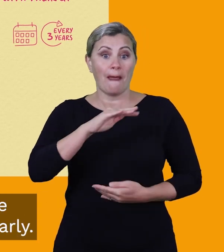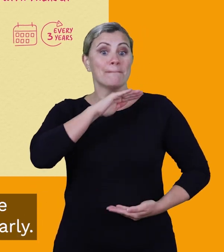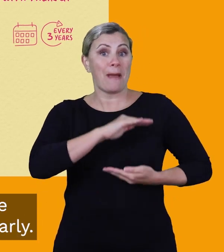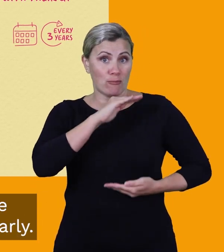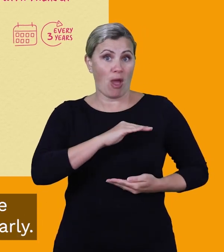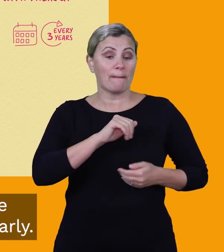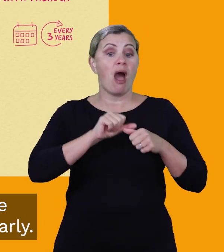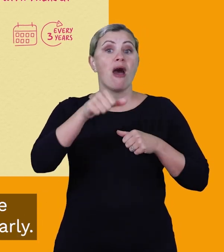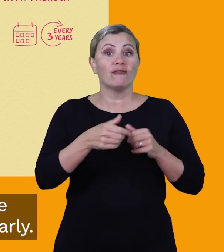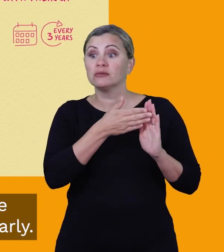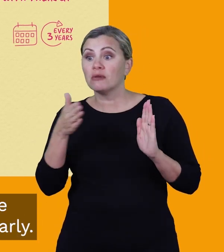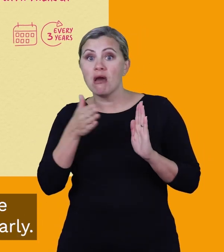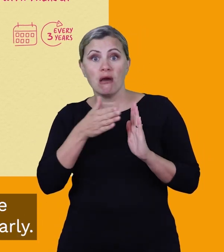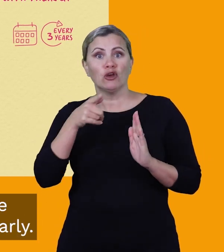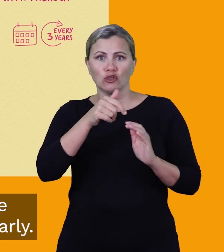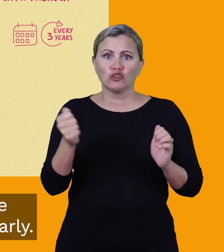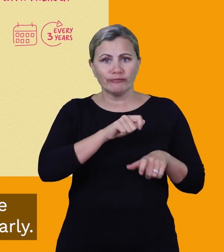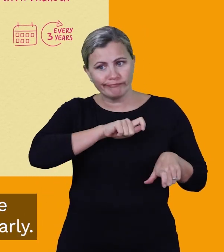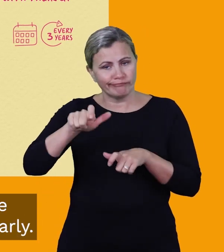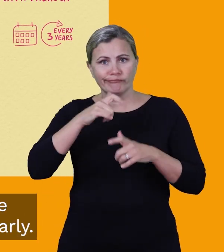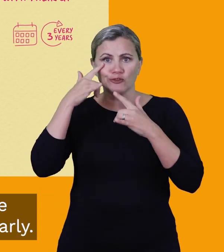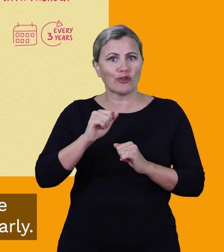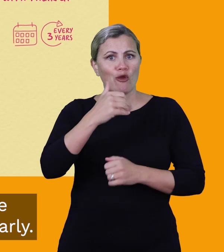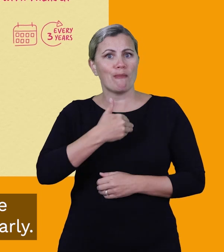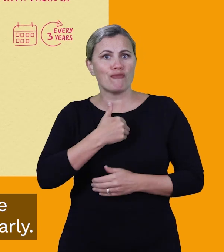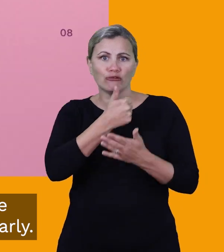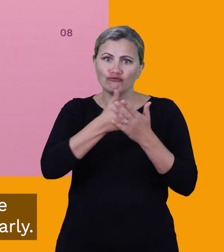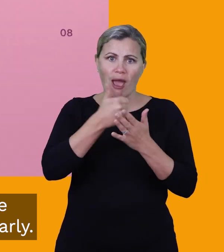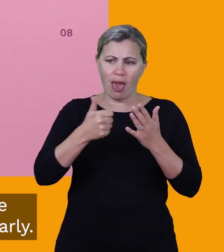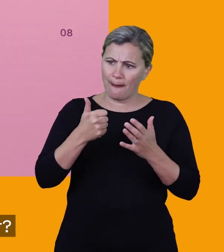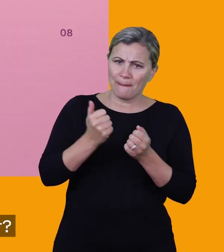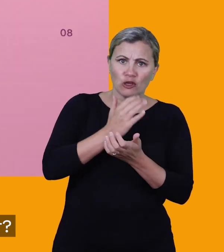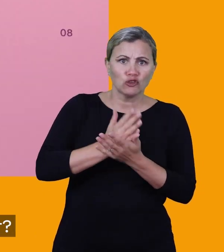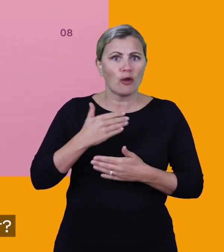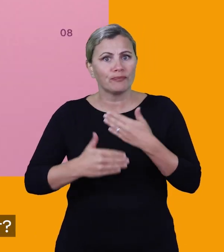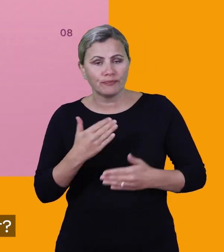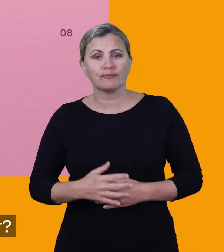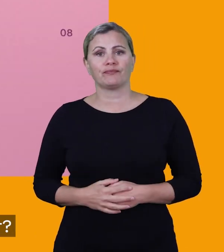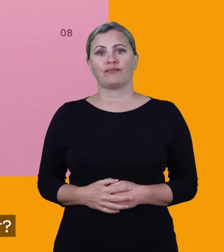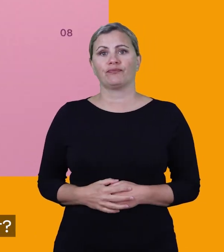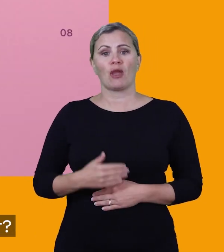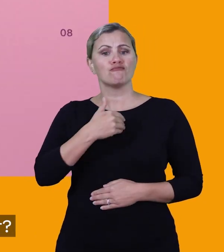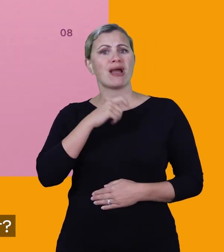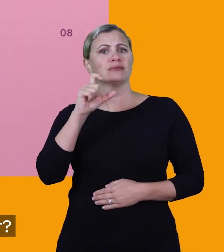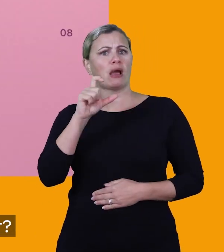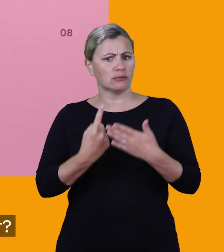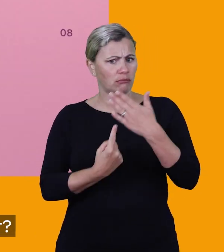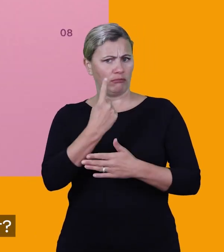people to keep being breast aware and check their breasts regularly. What causes breast cancer?